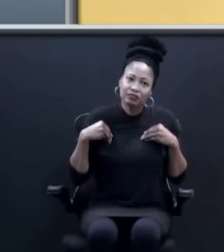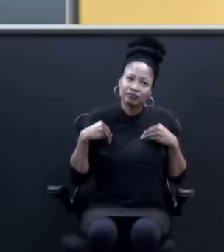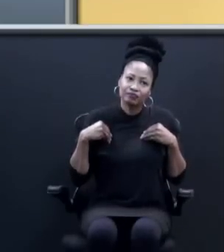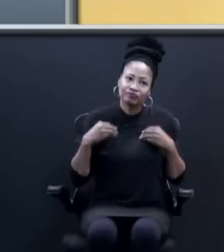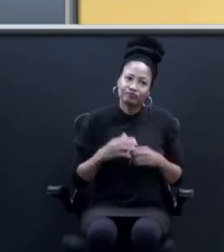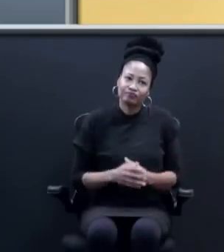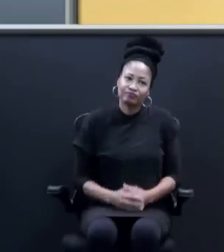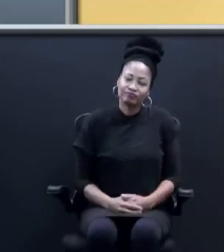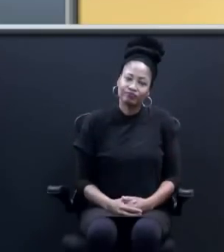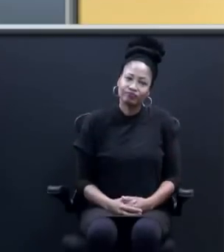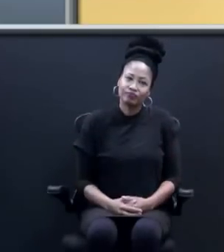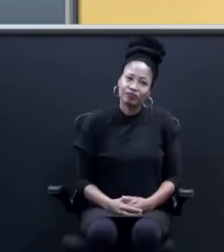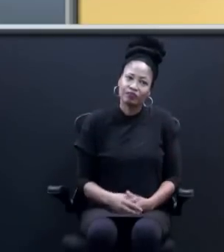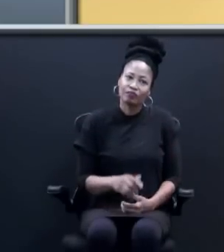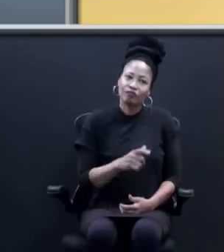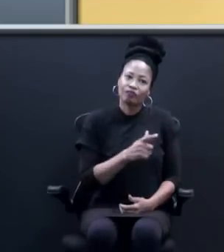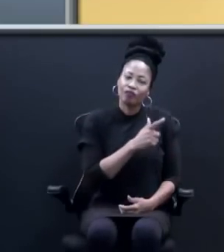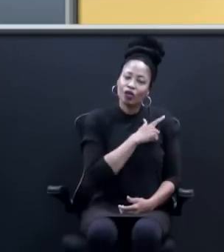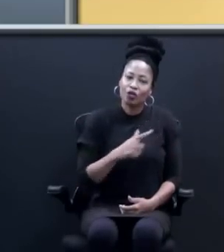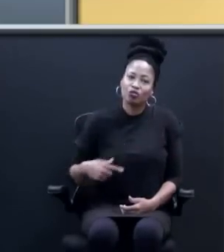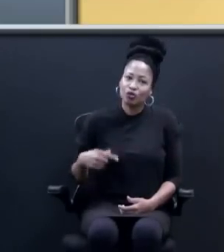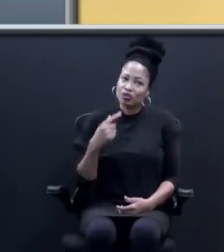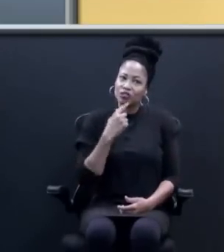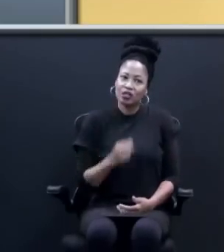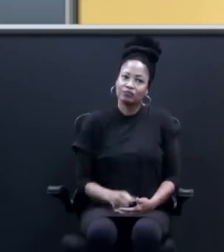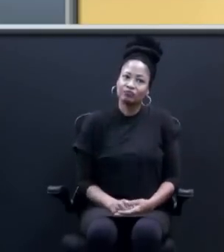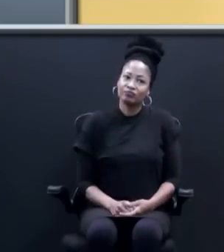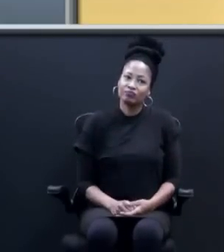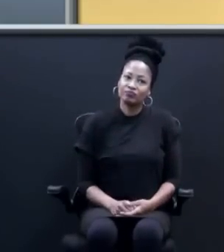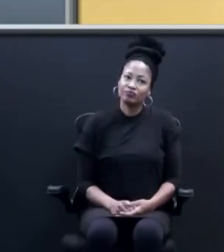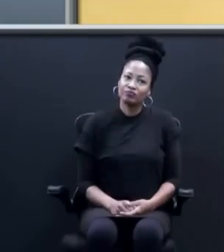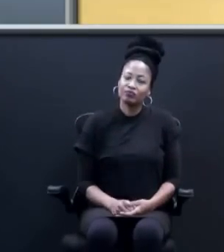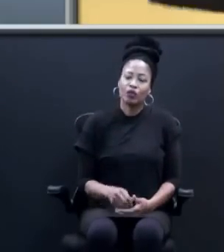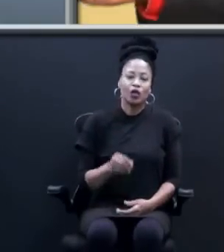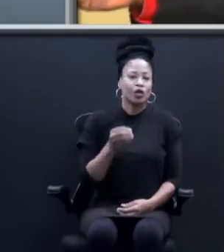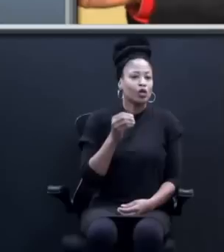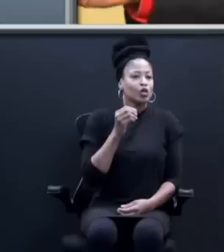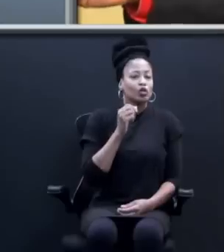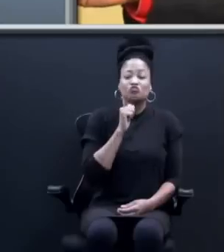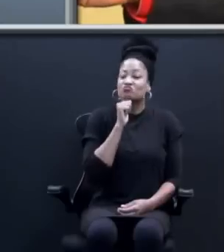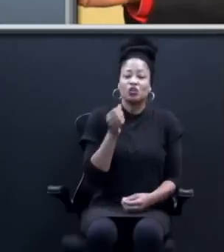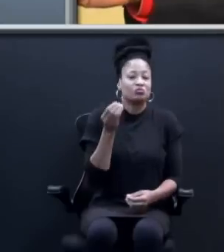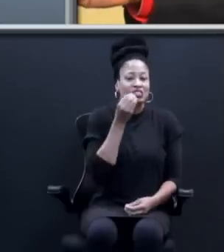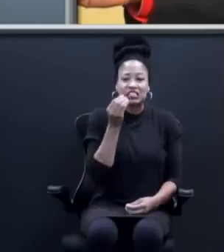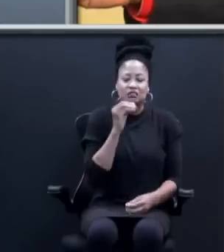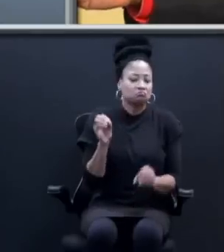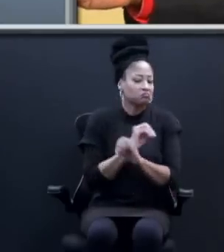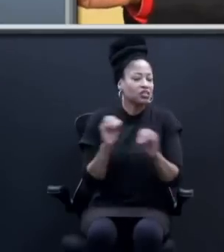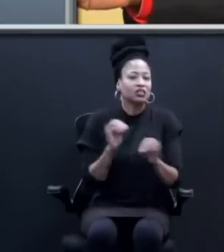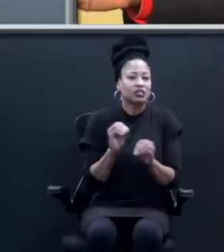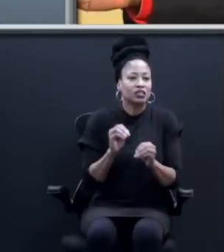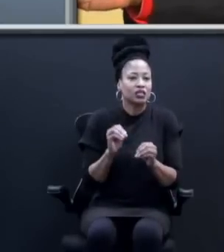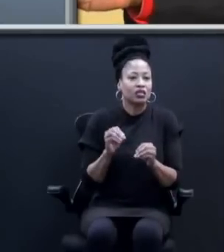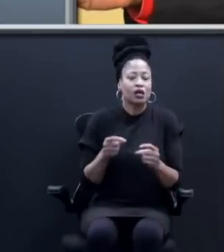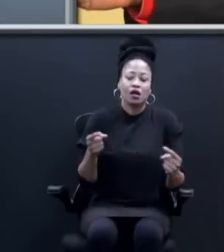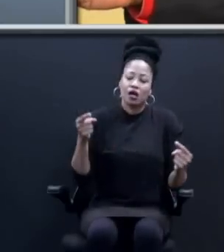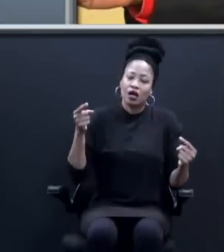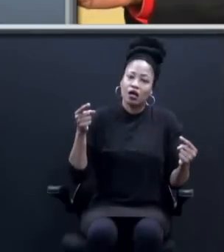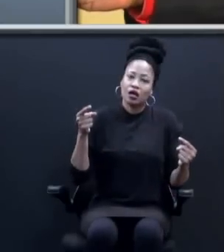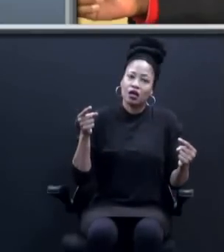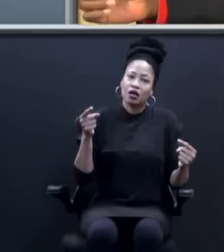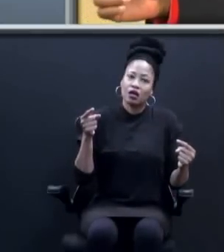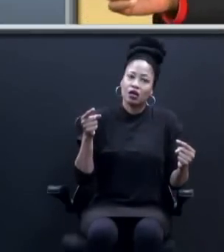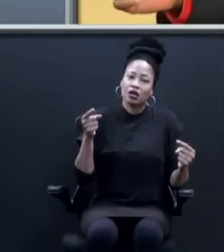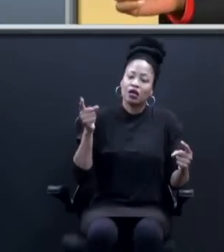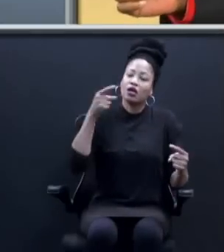parched corn or nothing else until you made that wave share. He had to be accepted